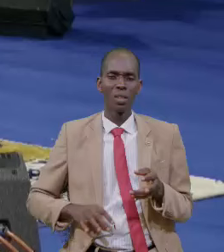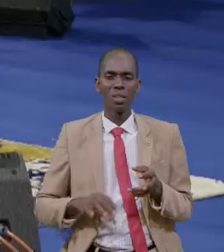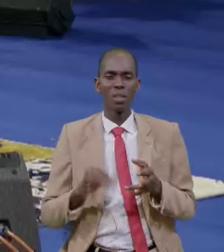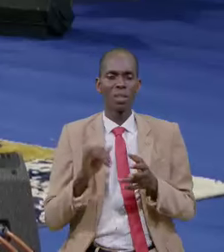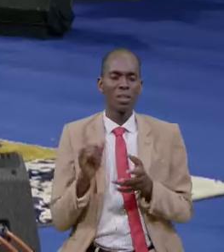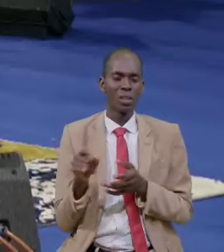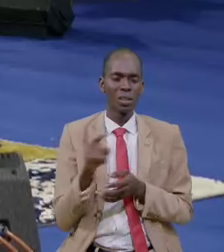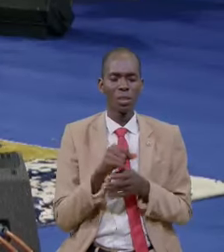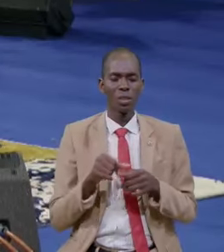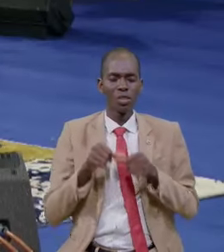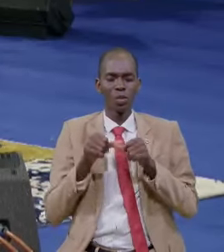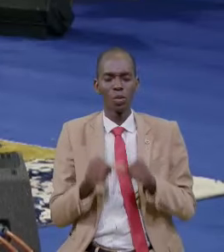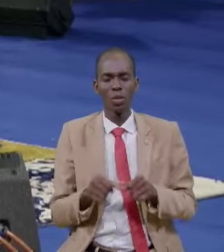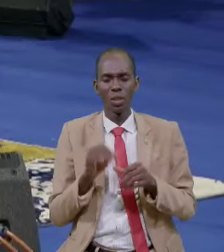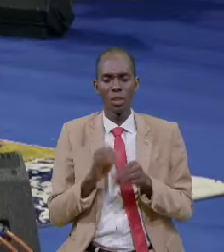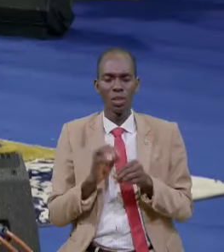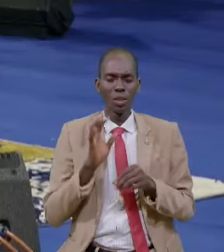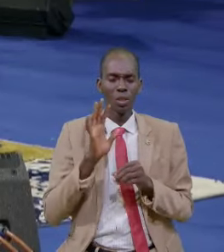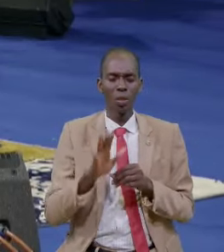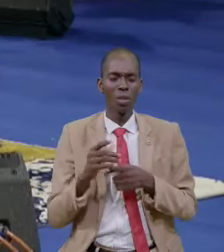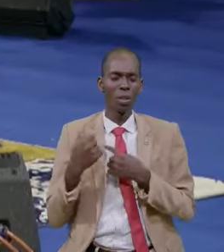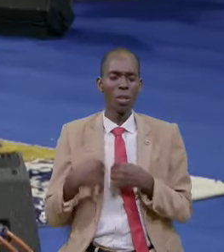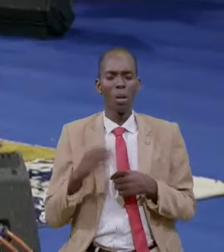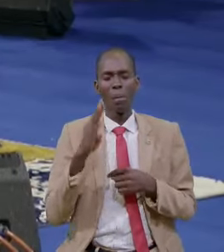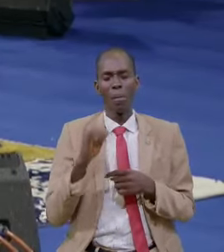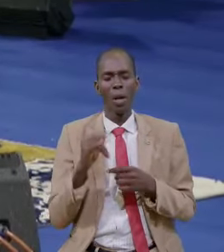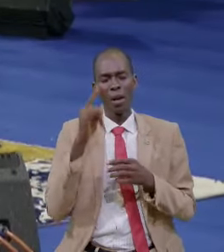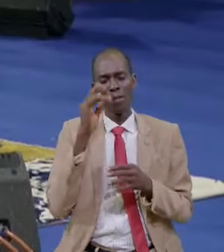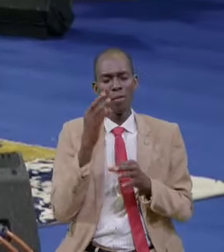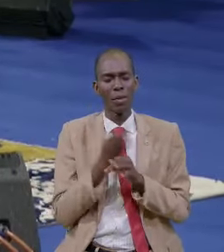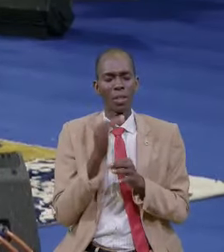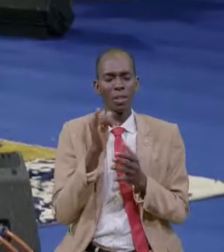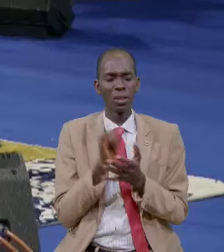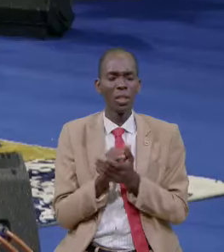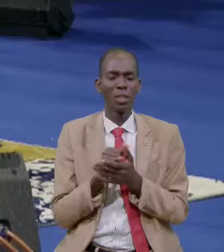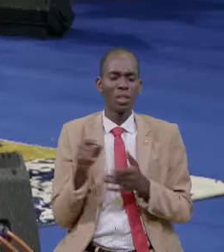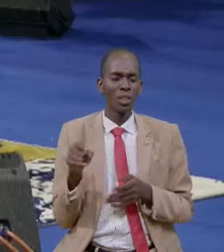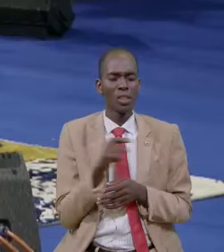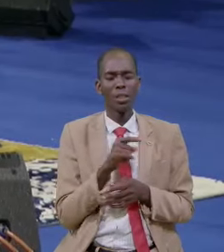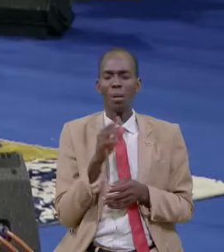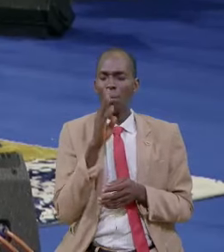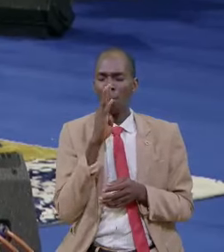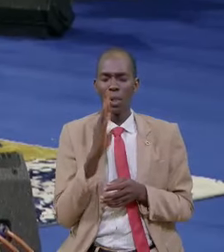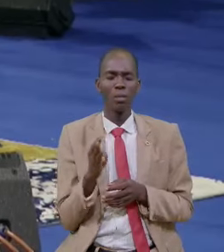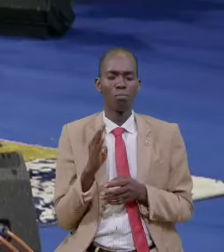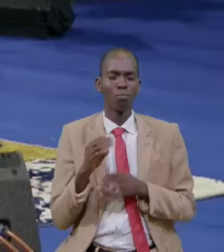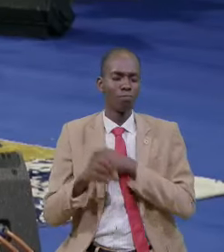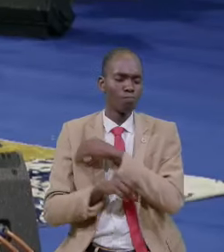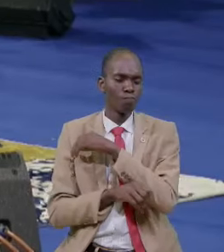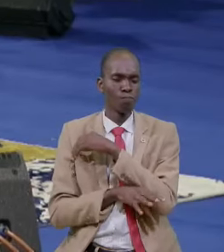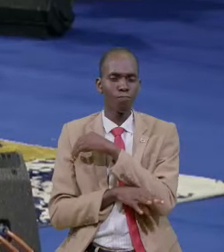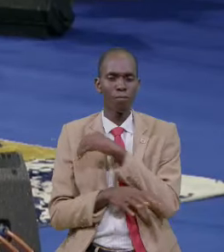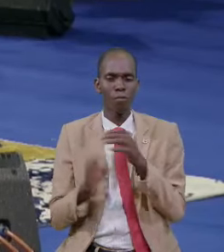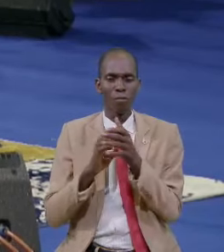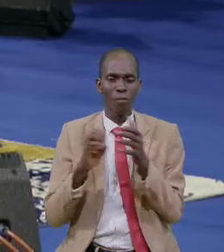in your hearts by faith, that ye, being rooted and grounded